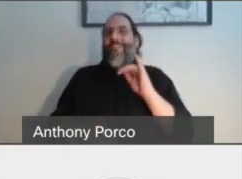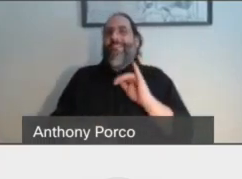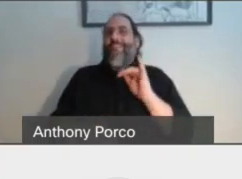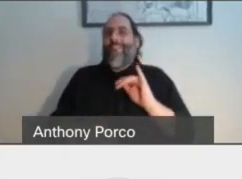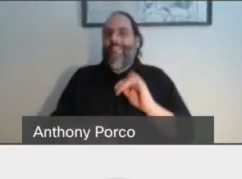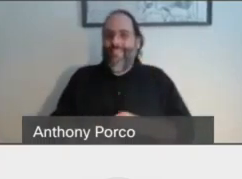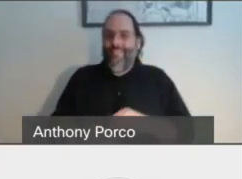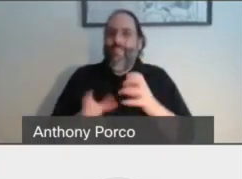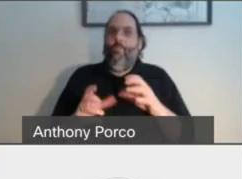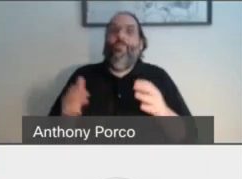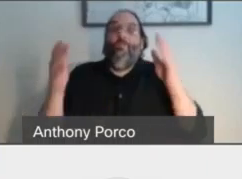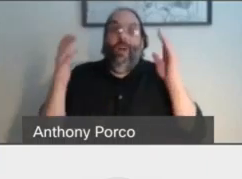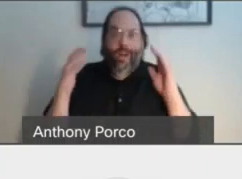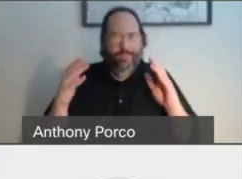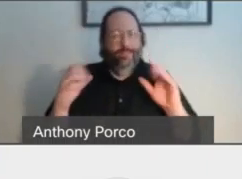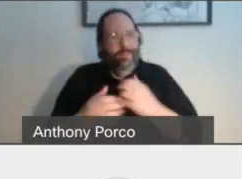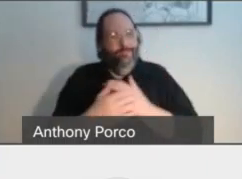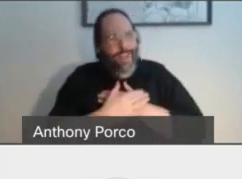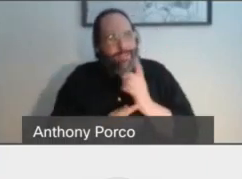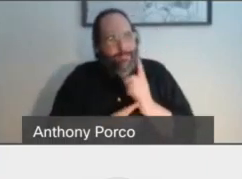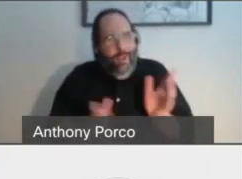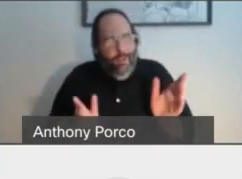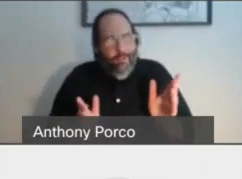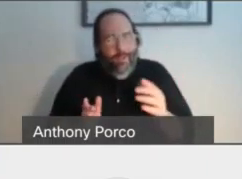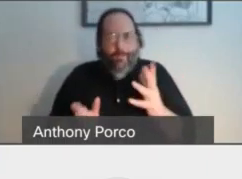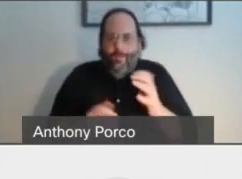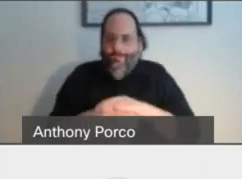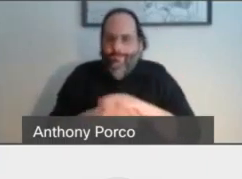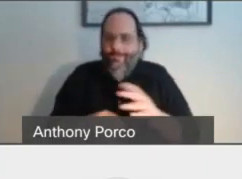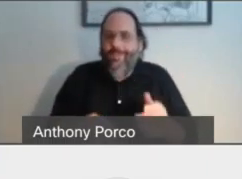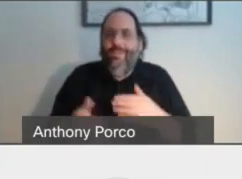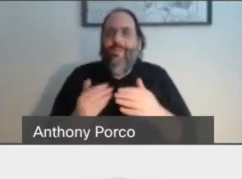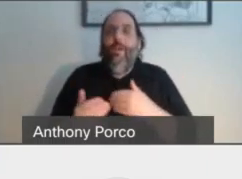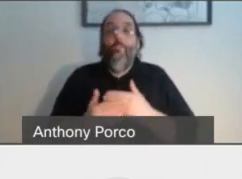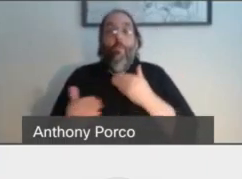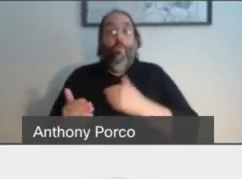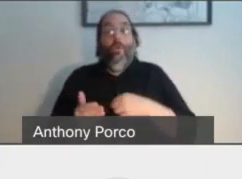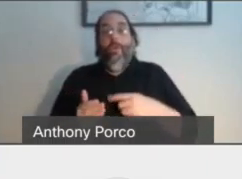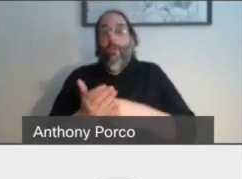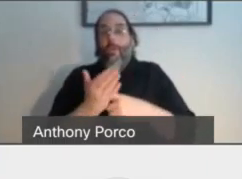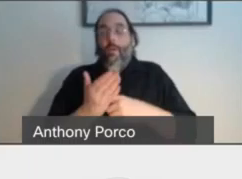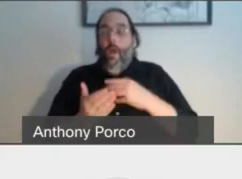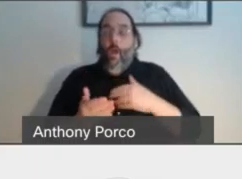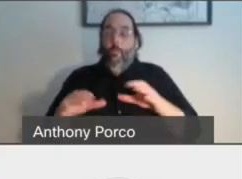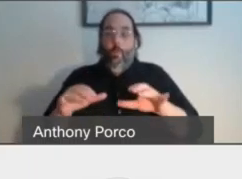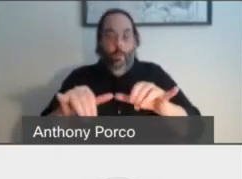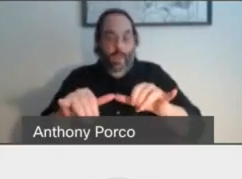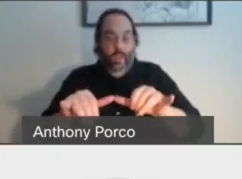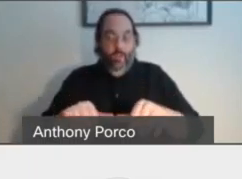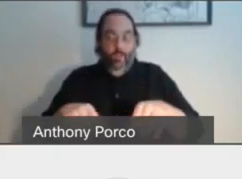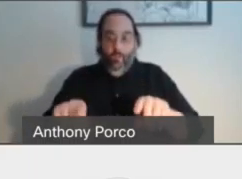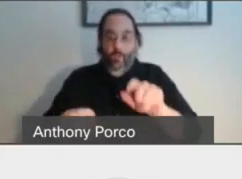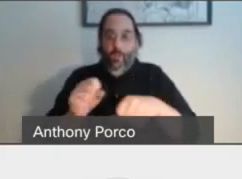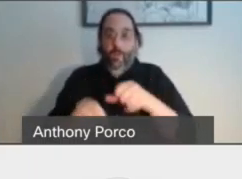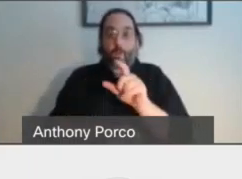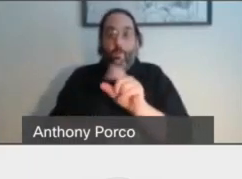be too much, you just relax for a moment. But before we get into the review of our performance measures for 2020, we're